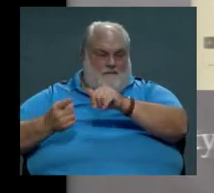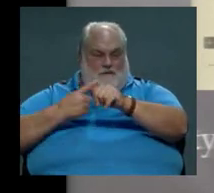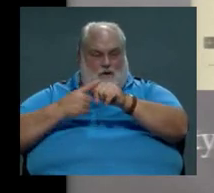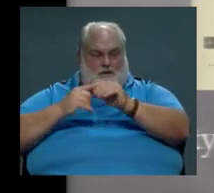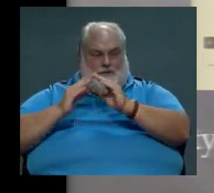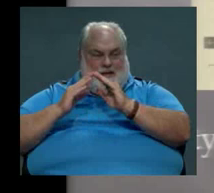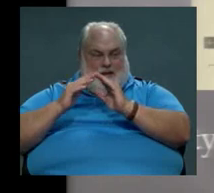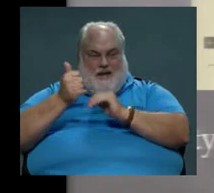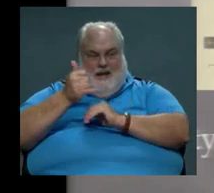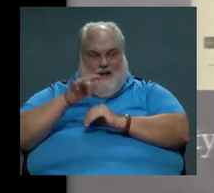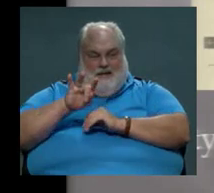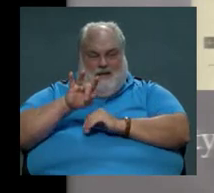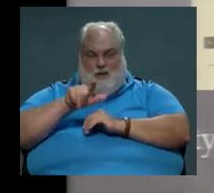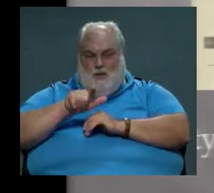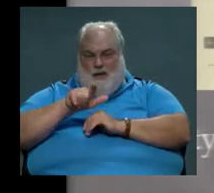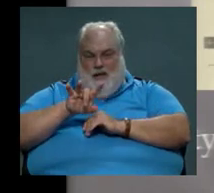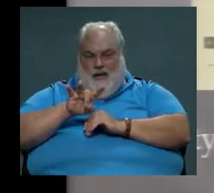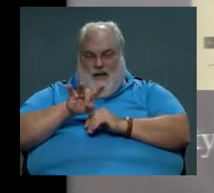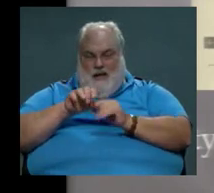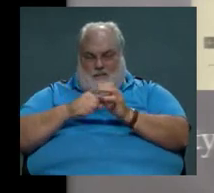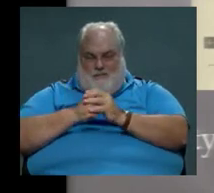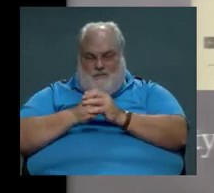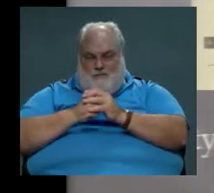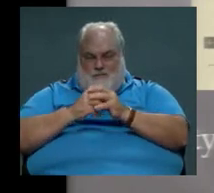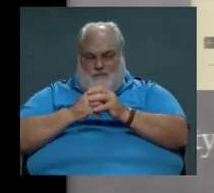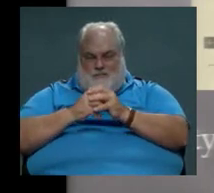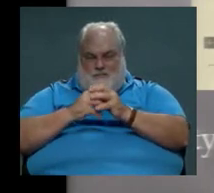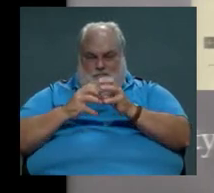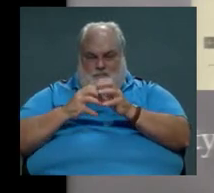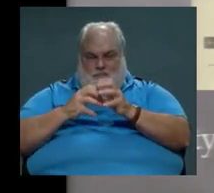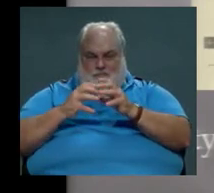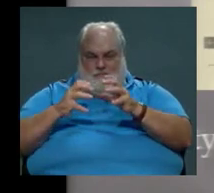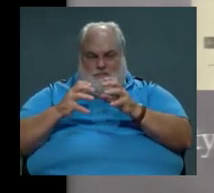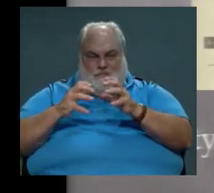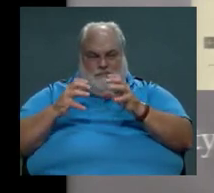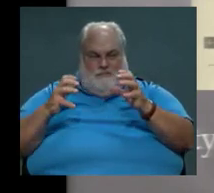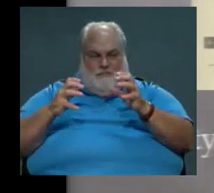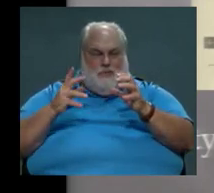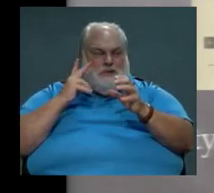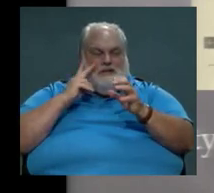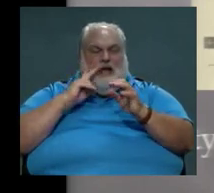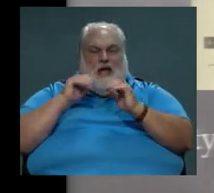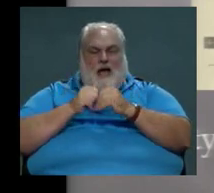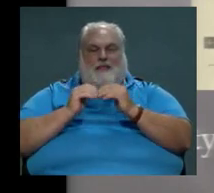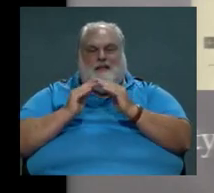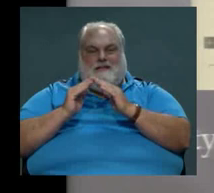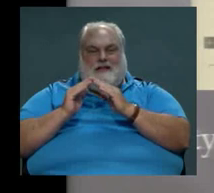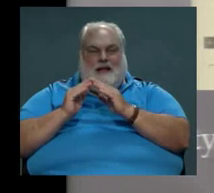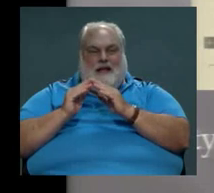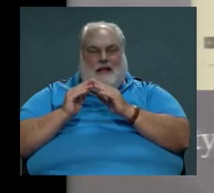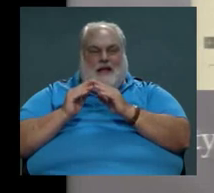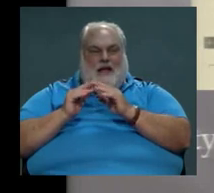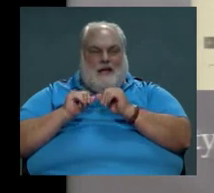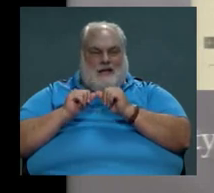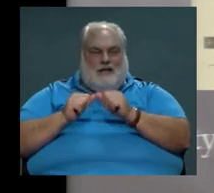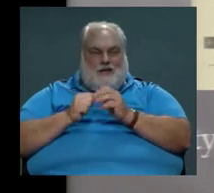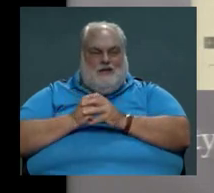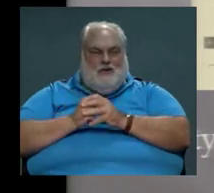in 1828, and then it gradually grows those polygons so you can see how the city has